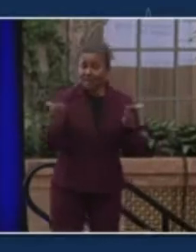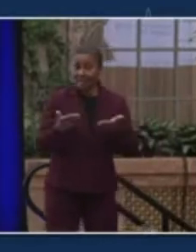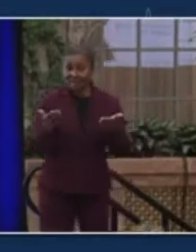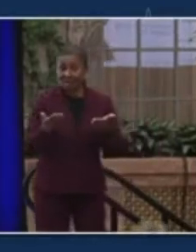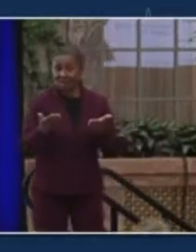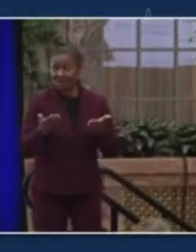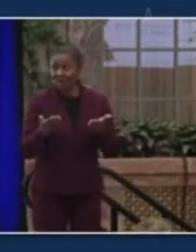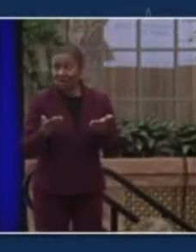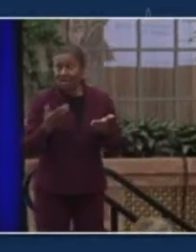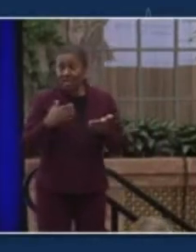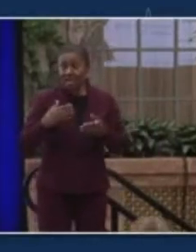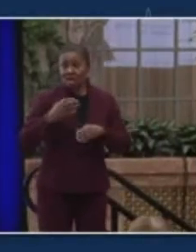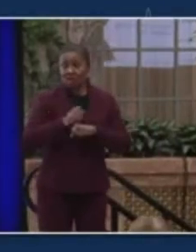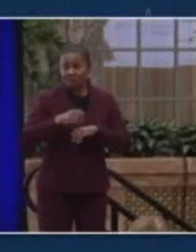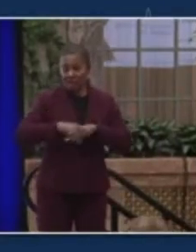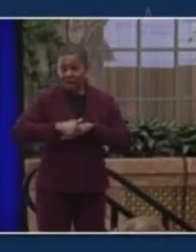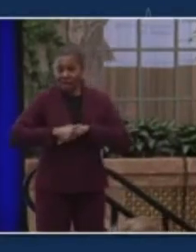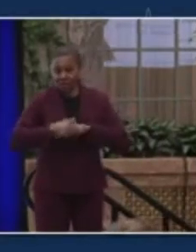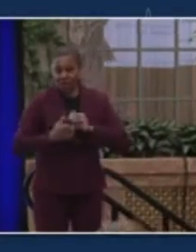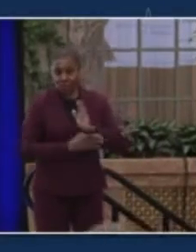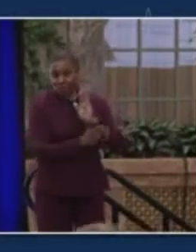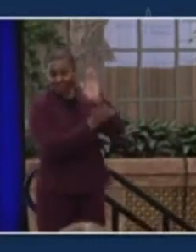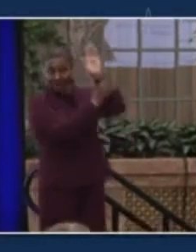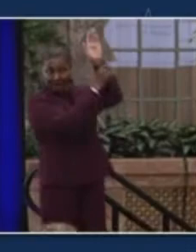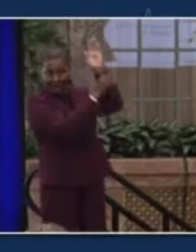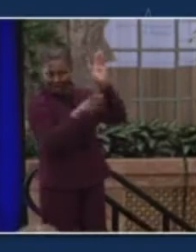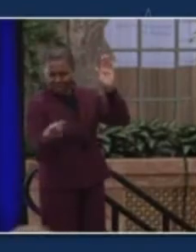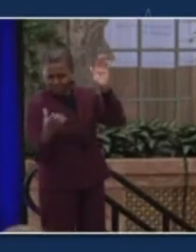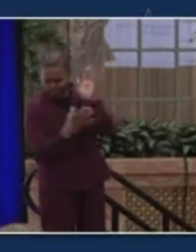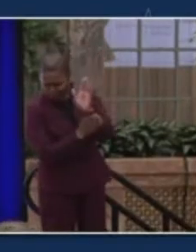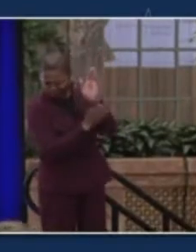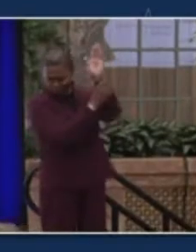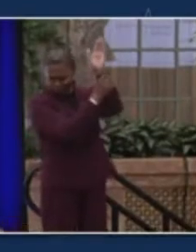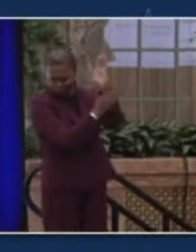give money, and he grabbed my hand and tried to raise my hand.